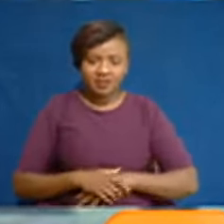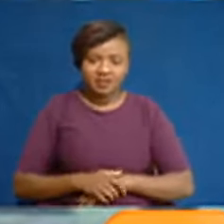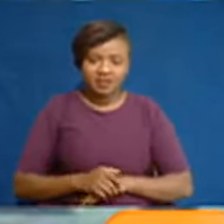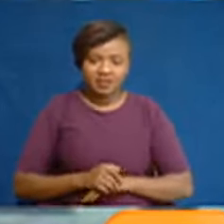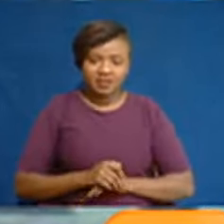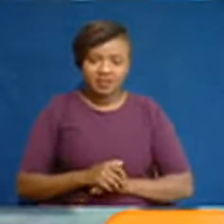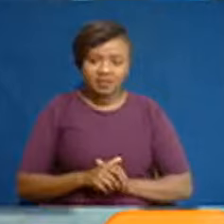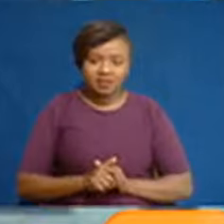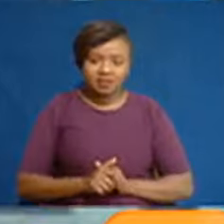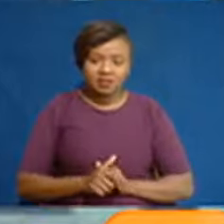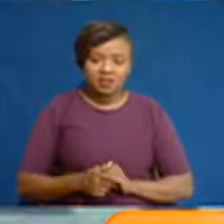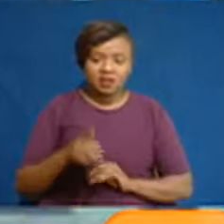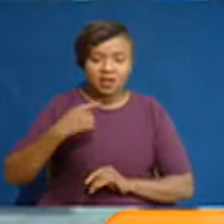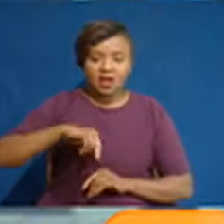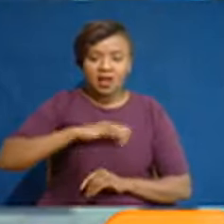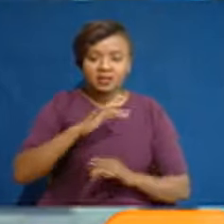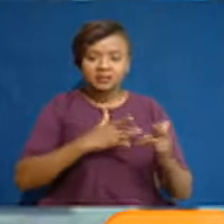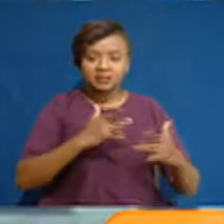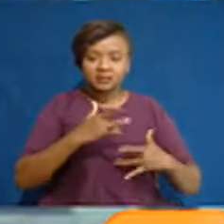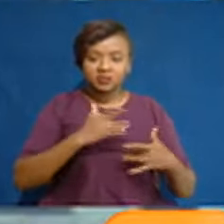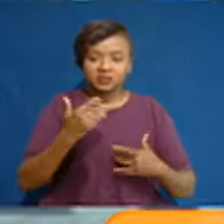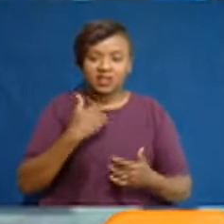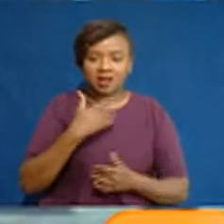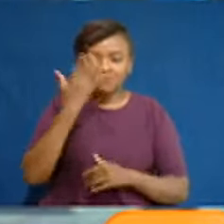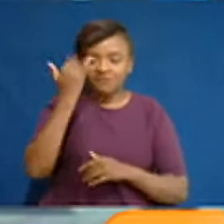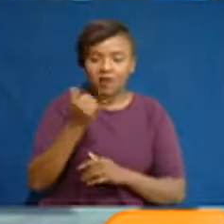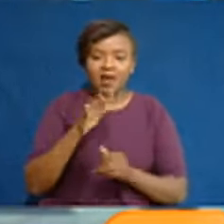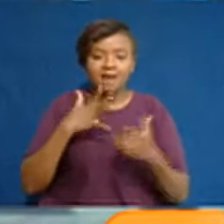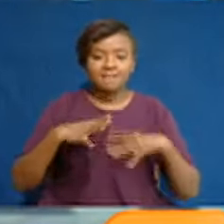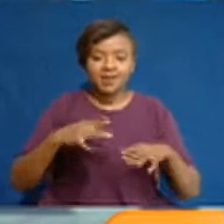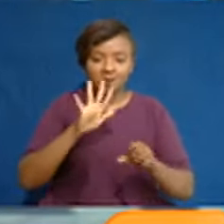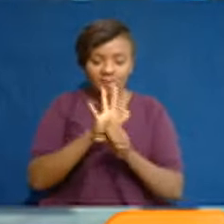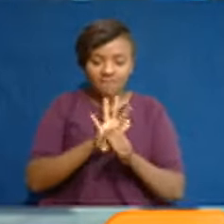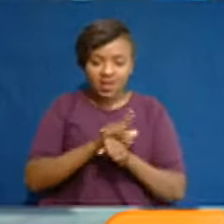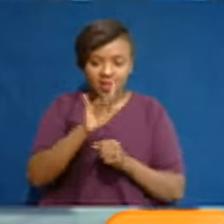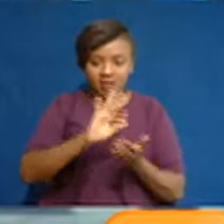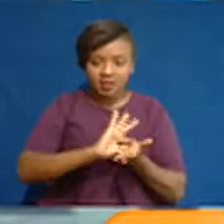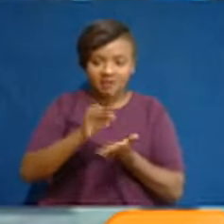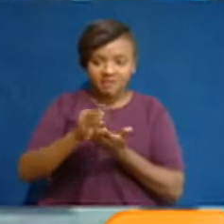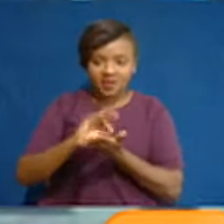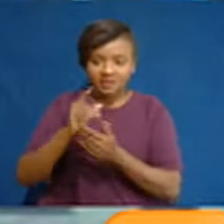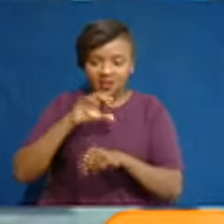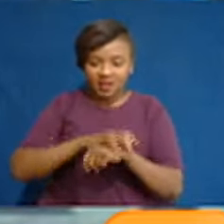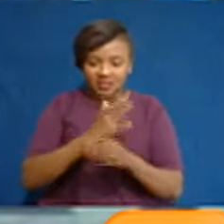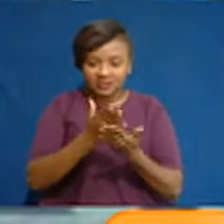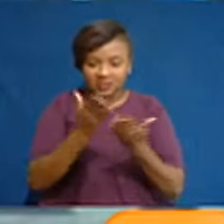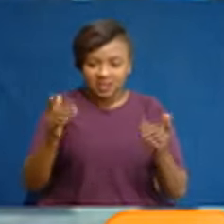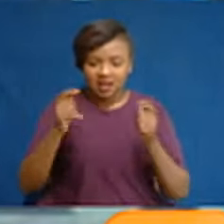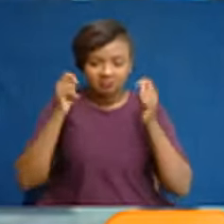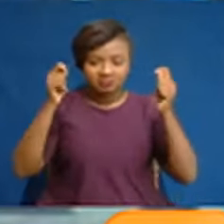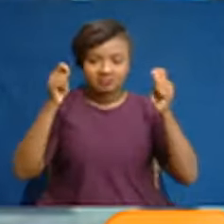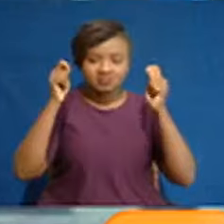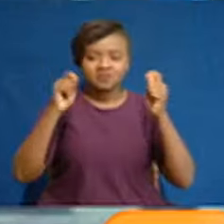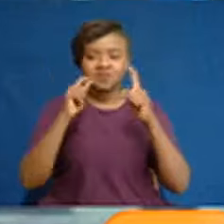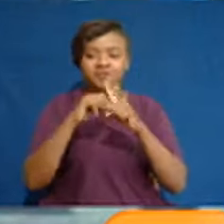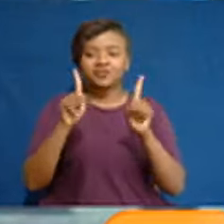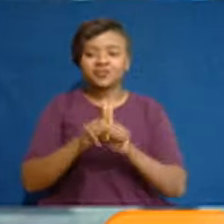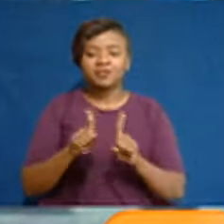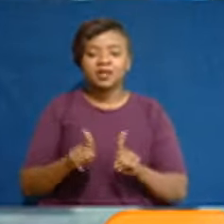Deeply concerning is that most of the grantees have been at the center of the anti-finance bill protests and the subsequent